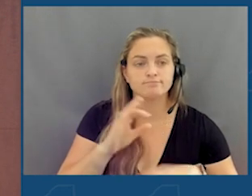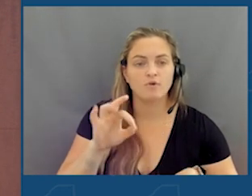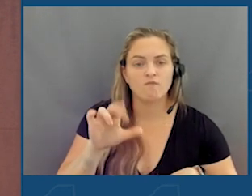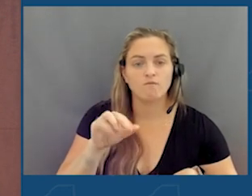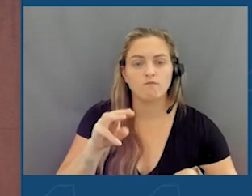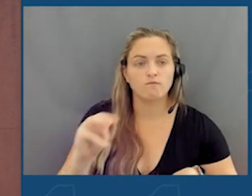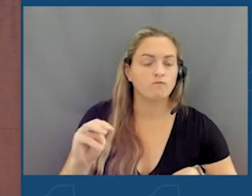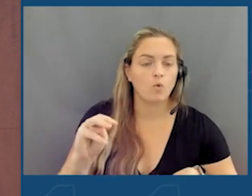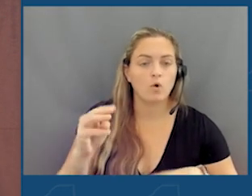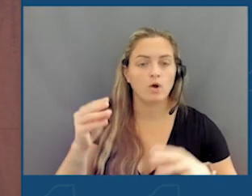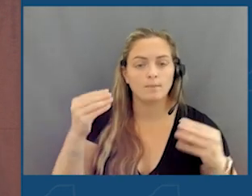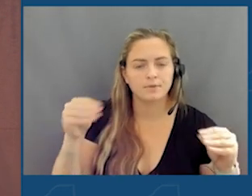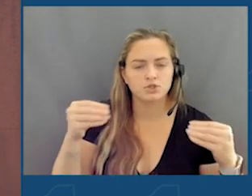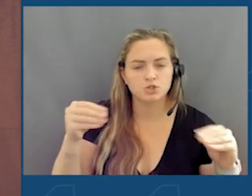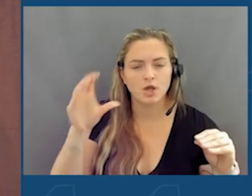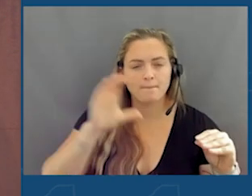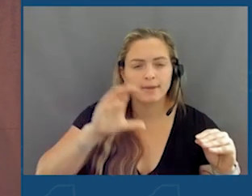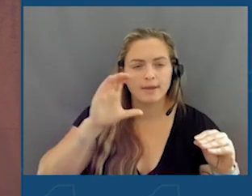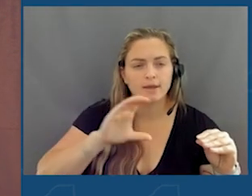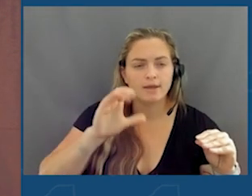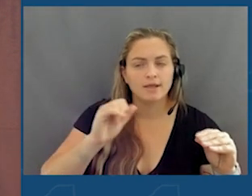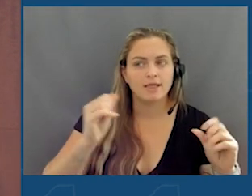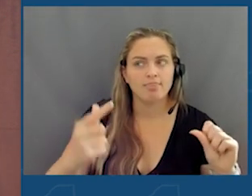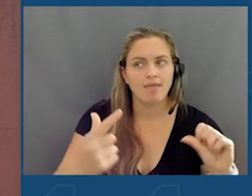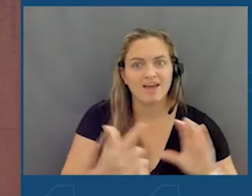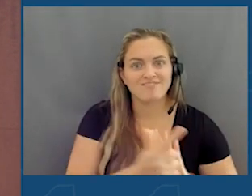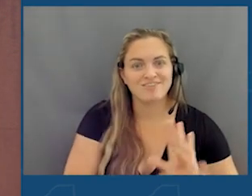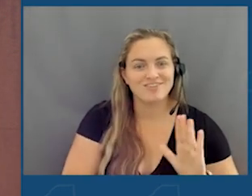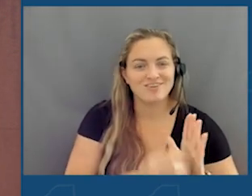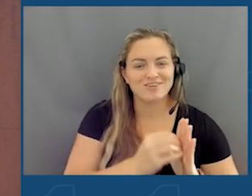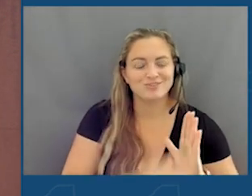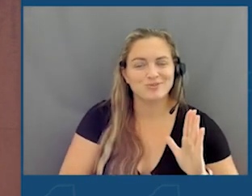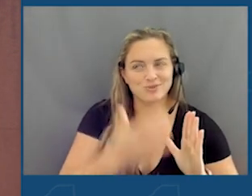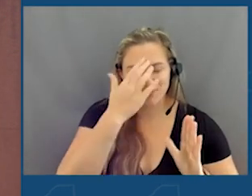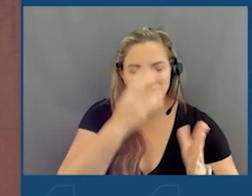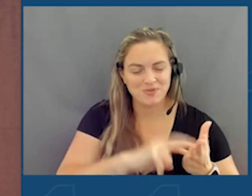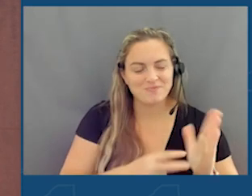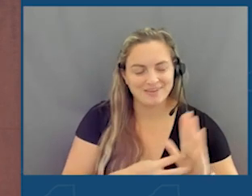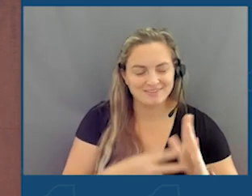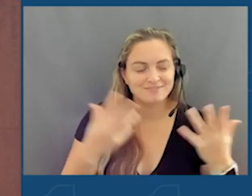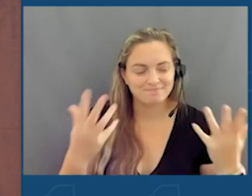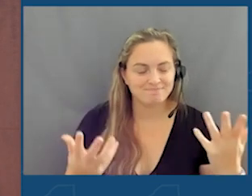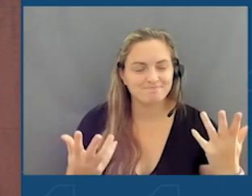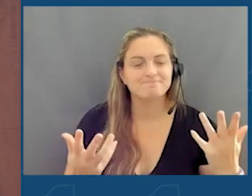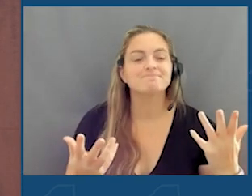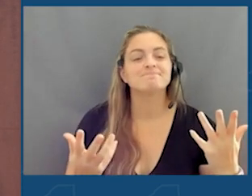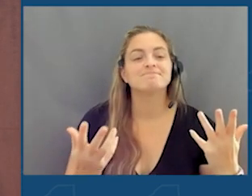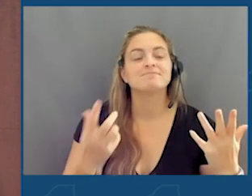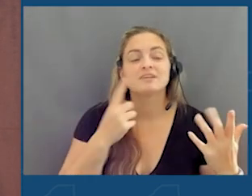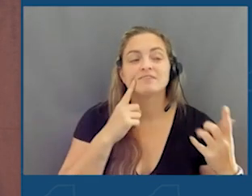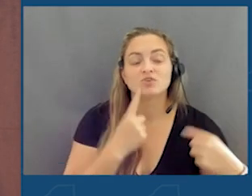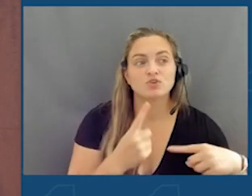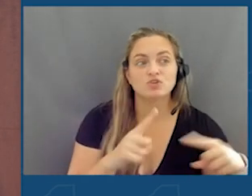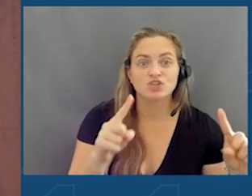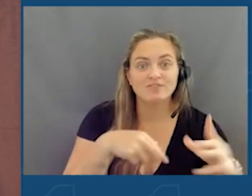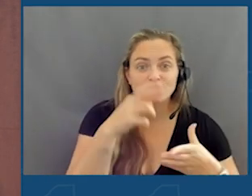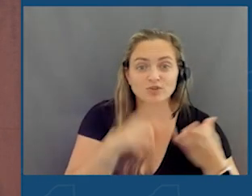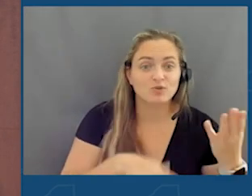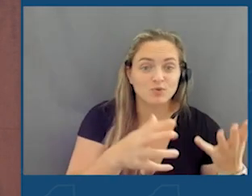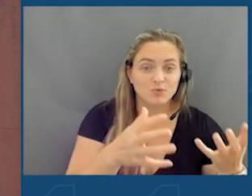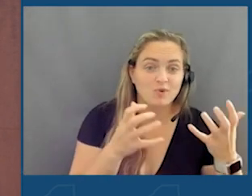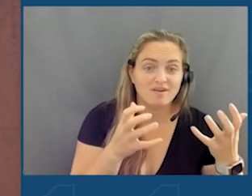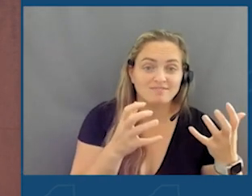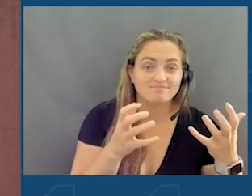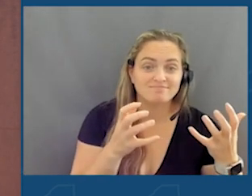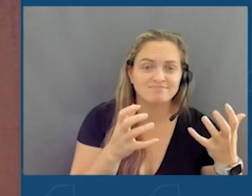And so since we have a number of law students here, you know a little bit about what forum shopping is. In order to achieve the result that you want,